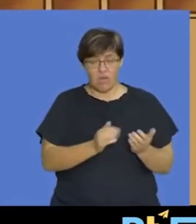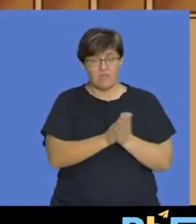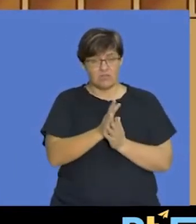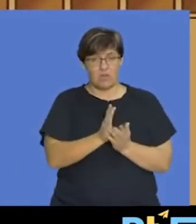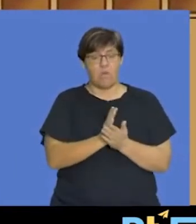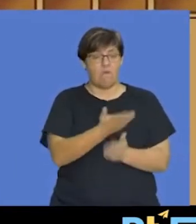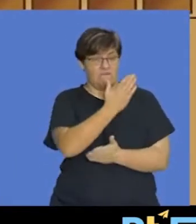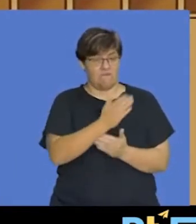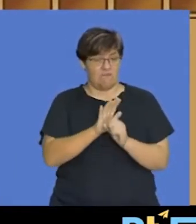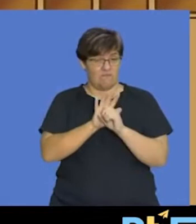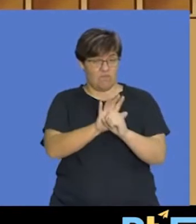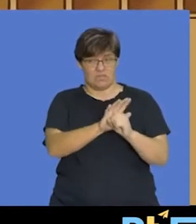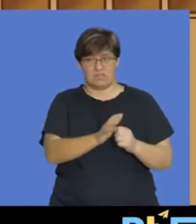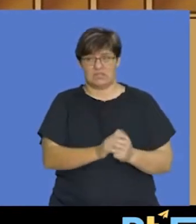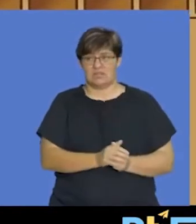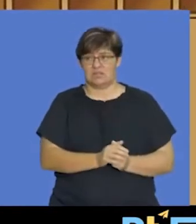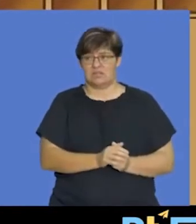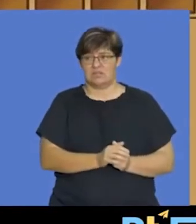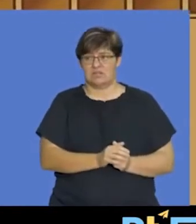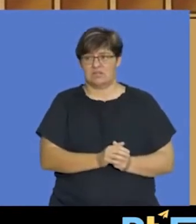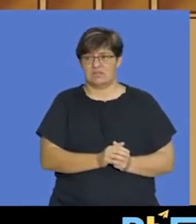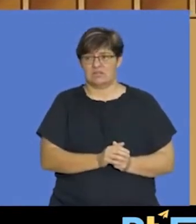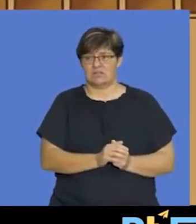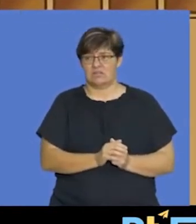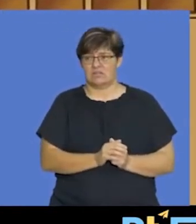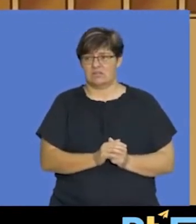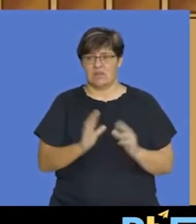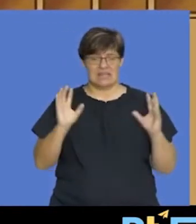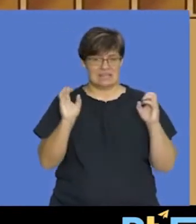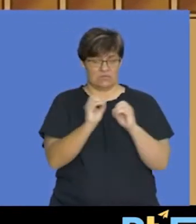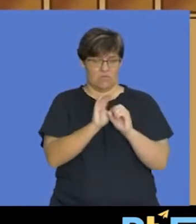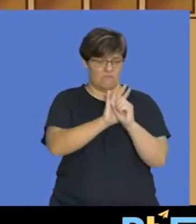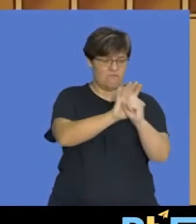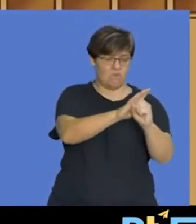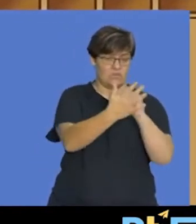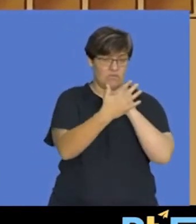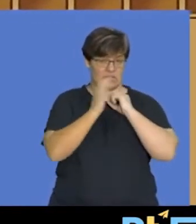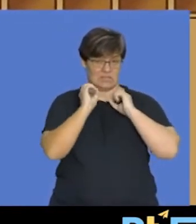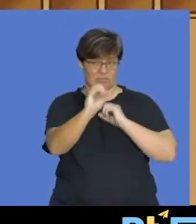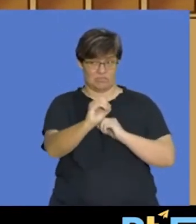if I take that force away, so now I take all those forces to 0.